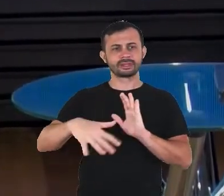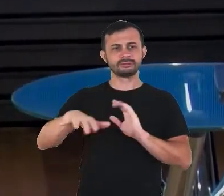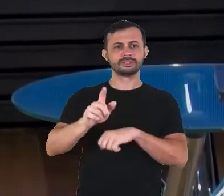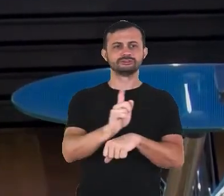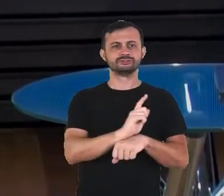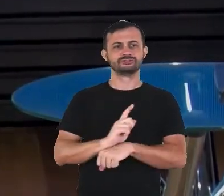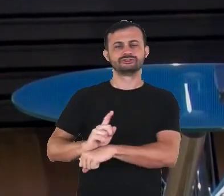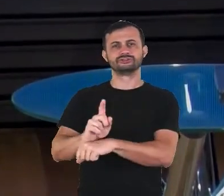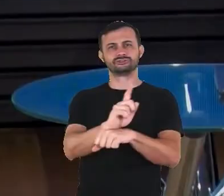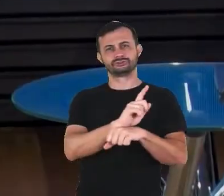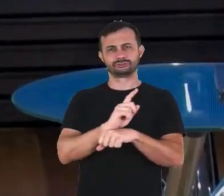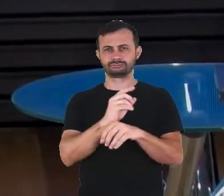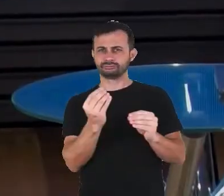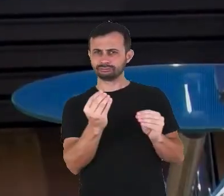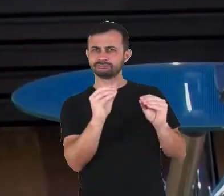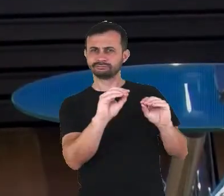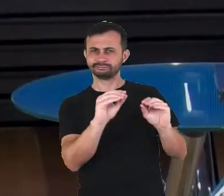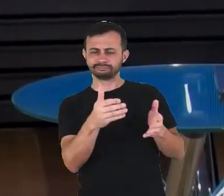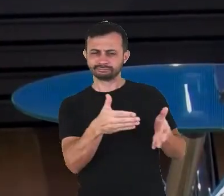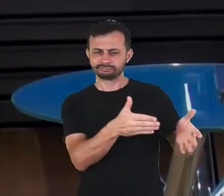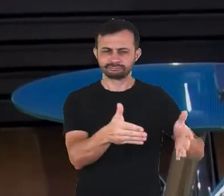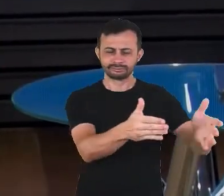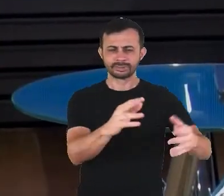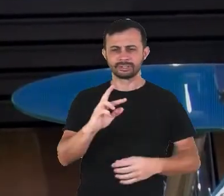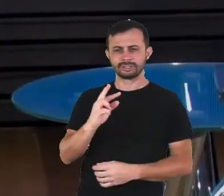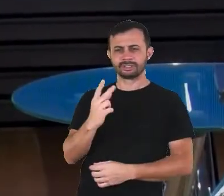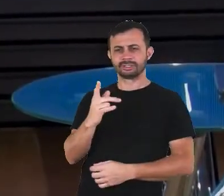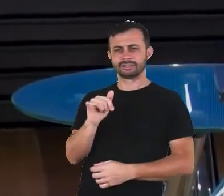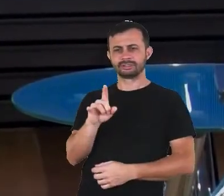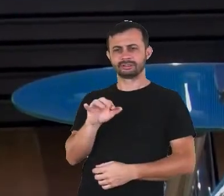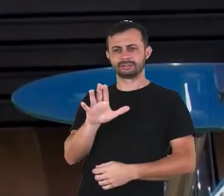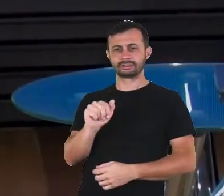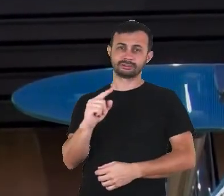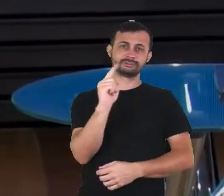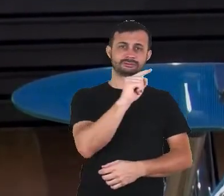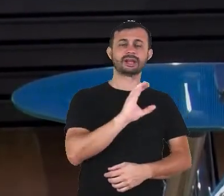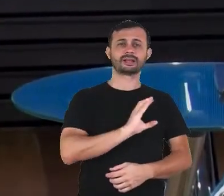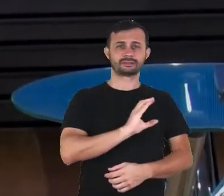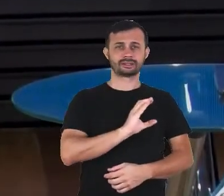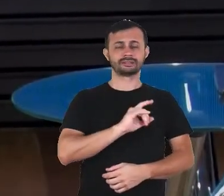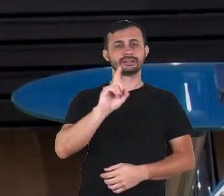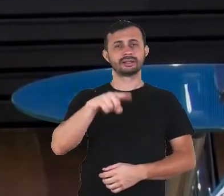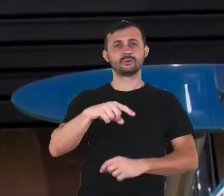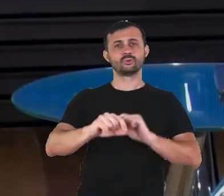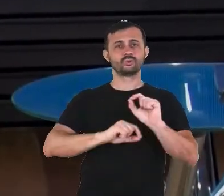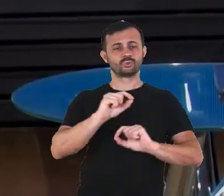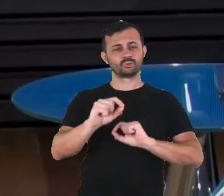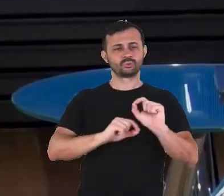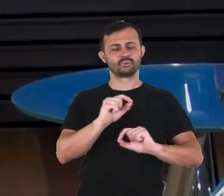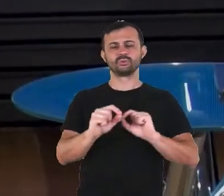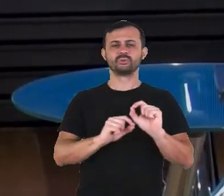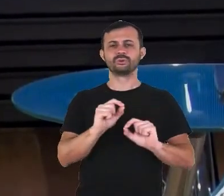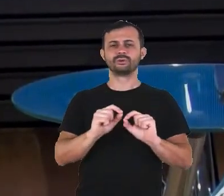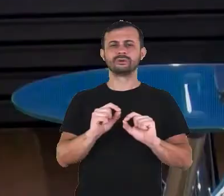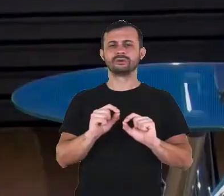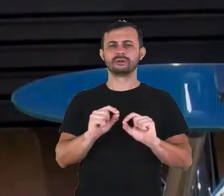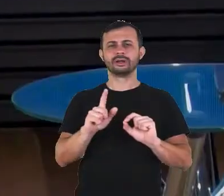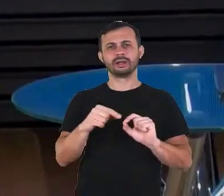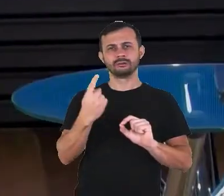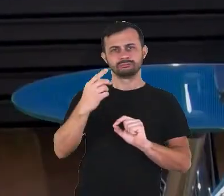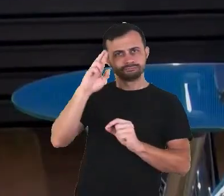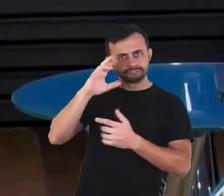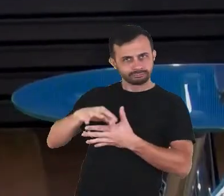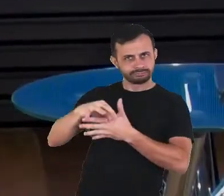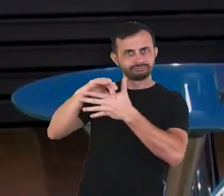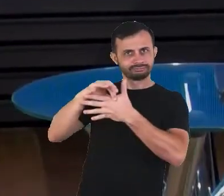Cross-Canada lecture tour. As a former global mining waste and water management lead from Anglo American,